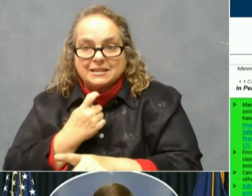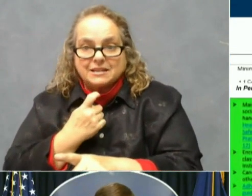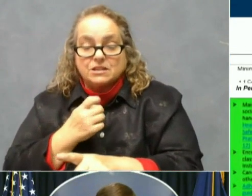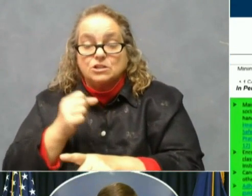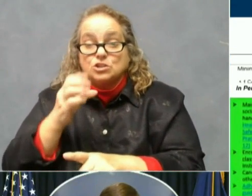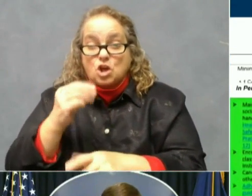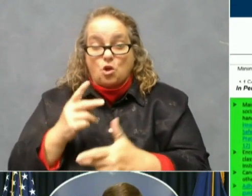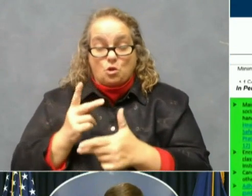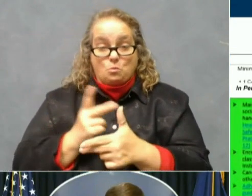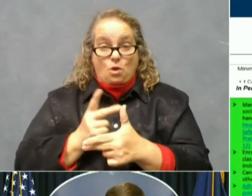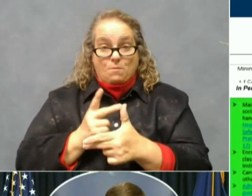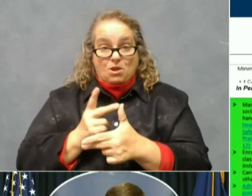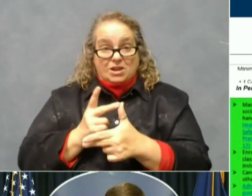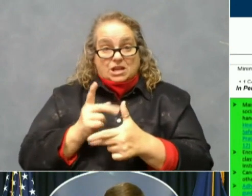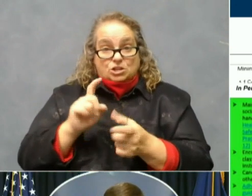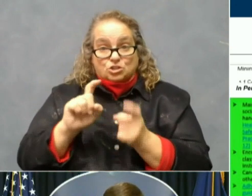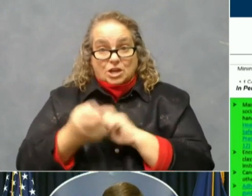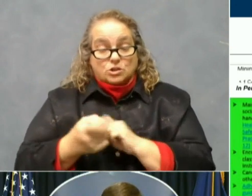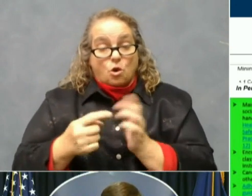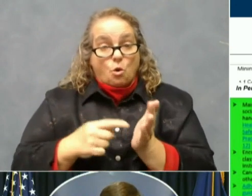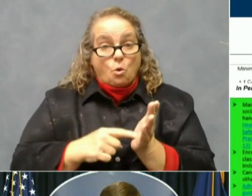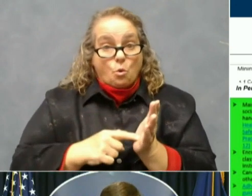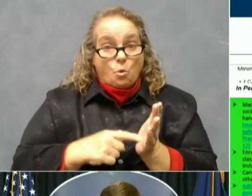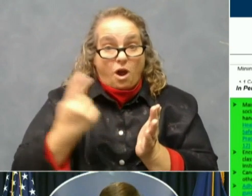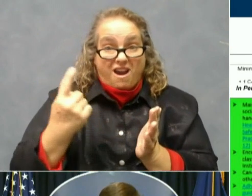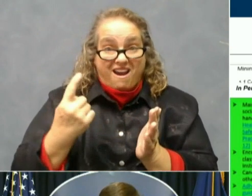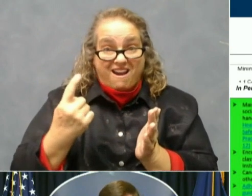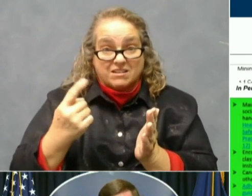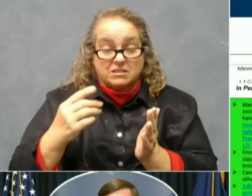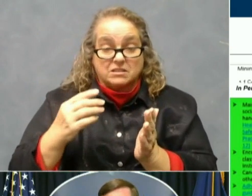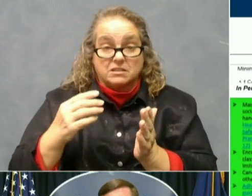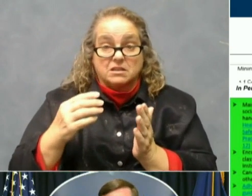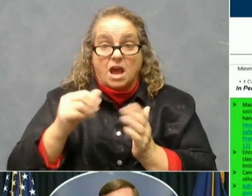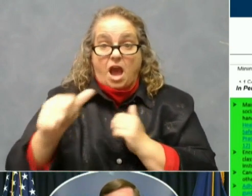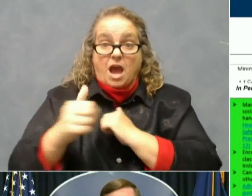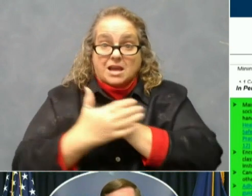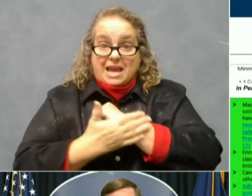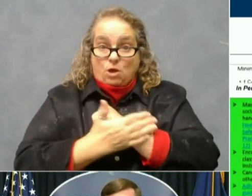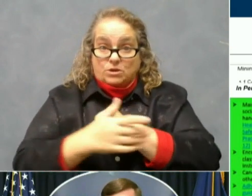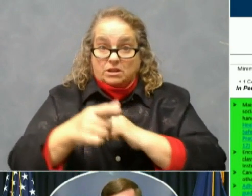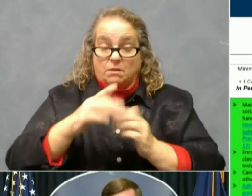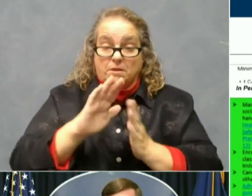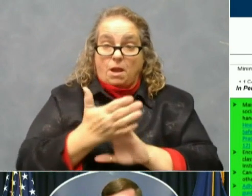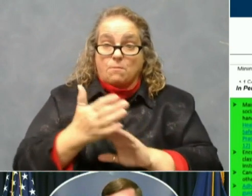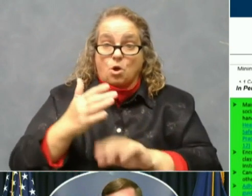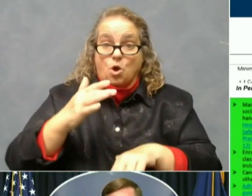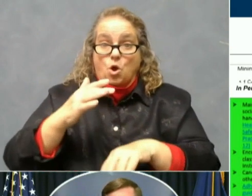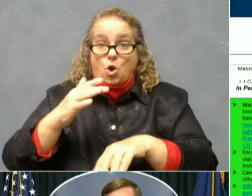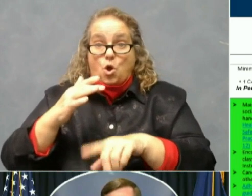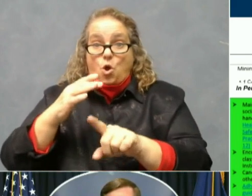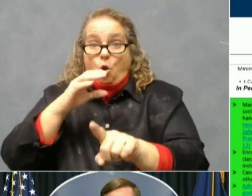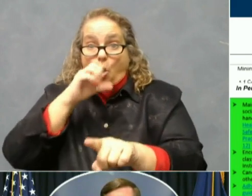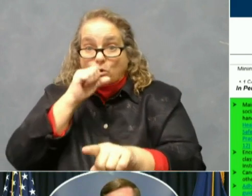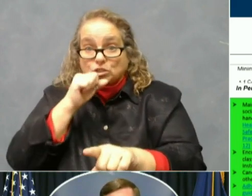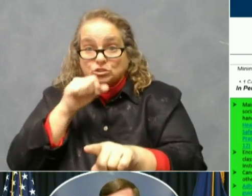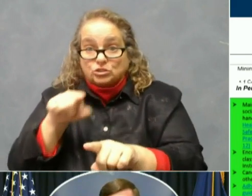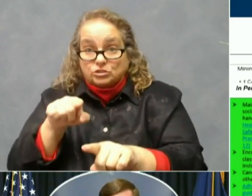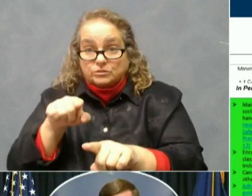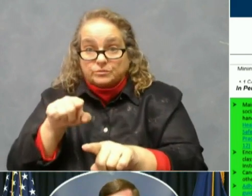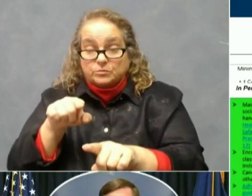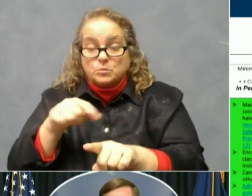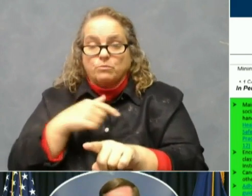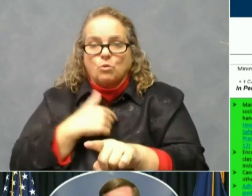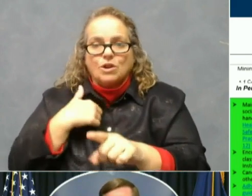is that once a county reaches orange, we recommend that they begin